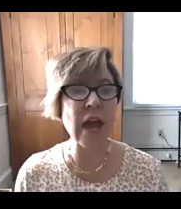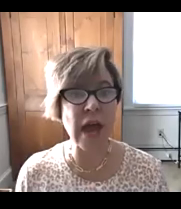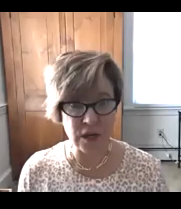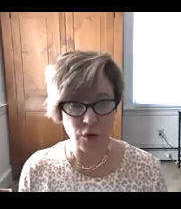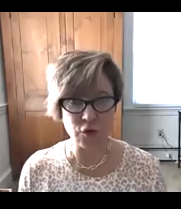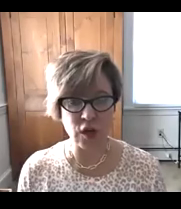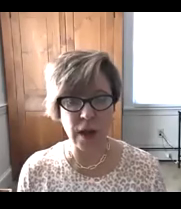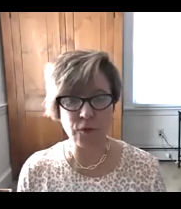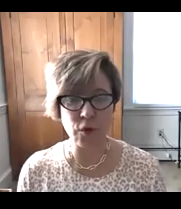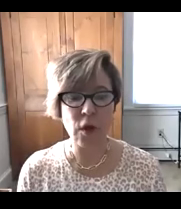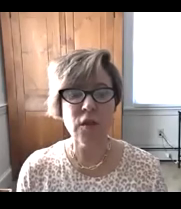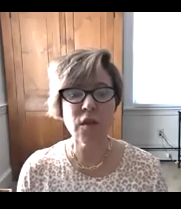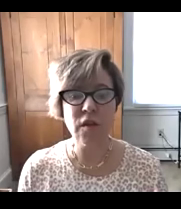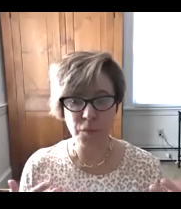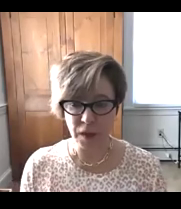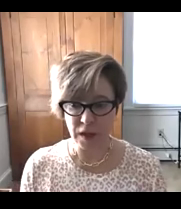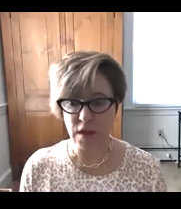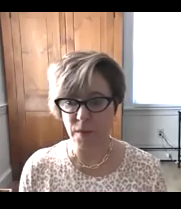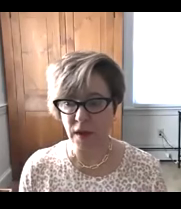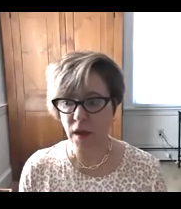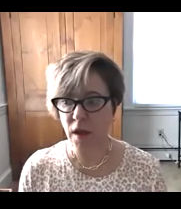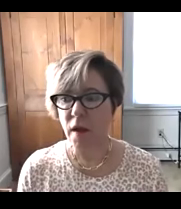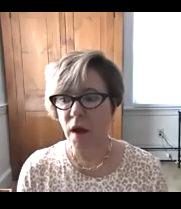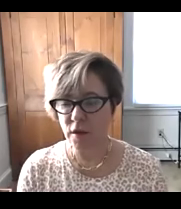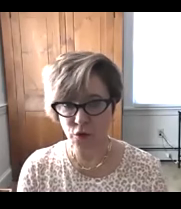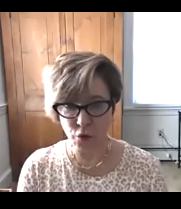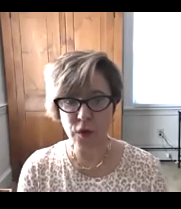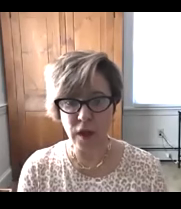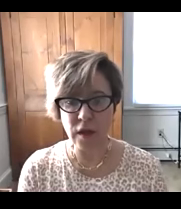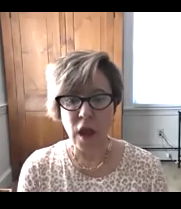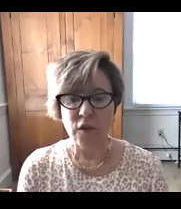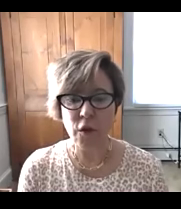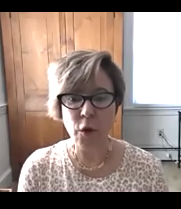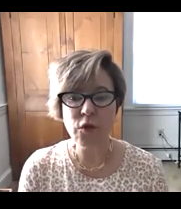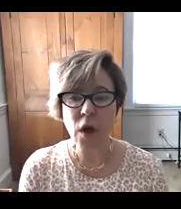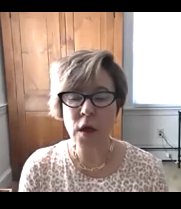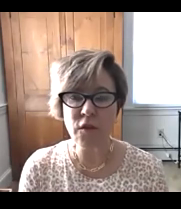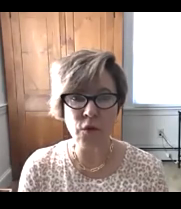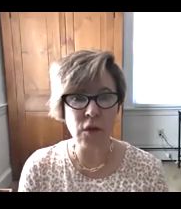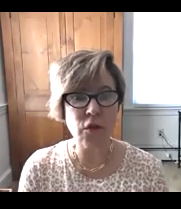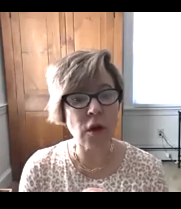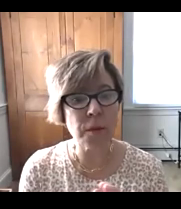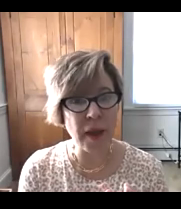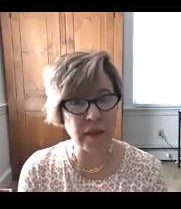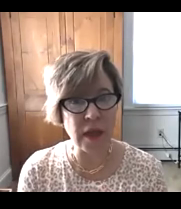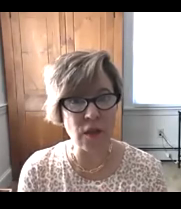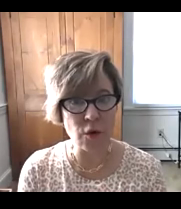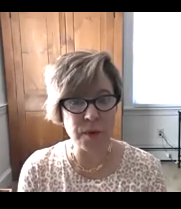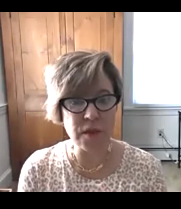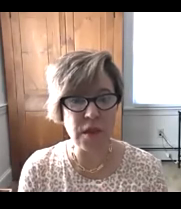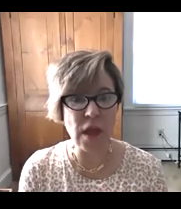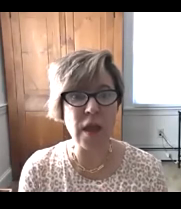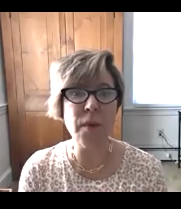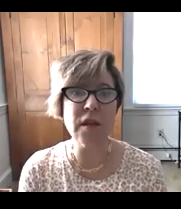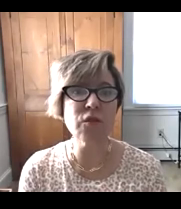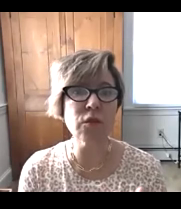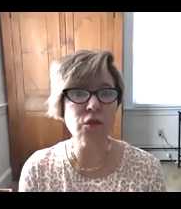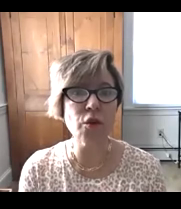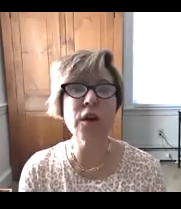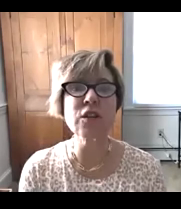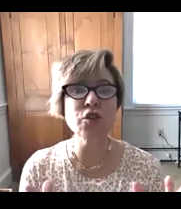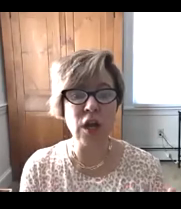is an added-on chapter to this pandemic toolkit. So Don is going to talk about that a little bit today, but